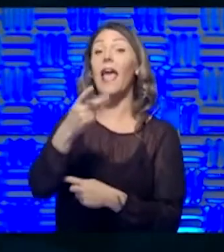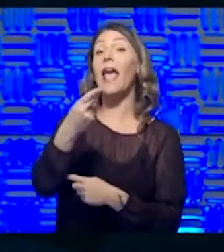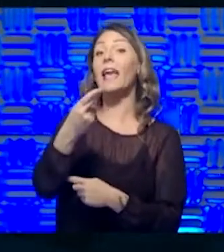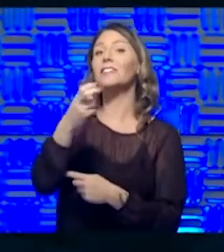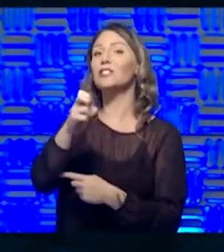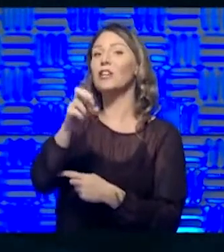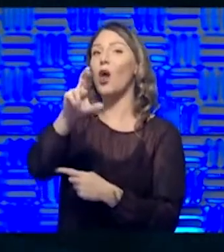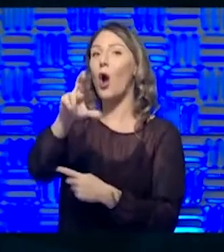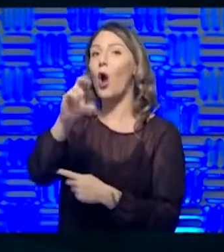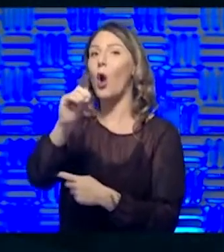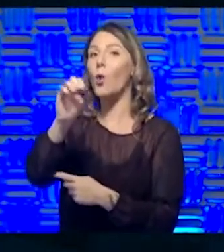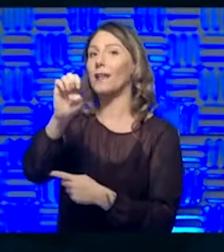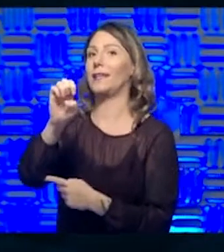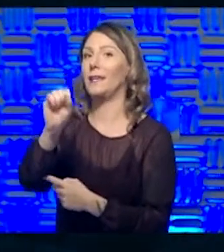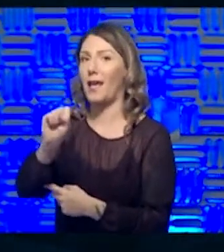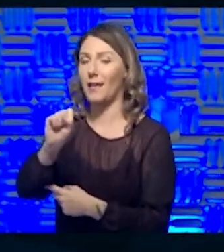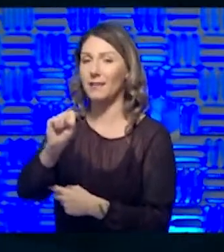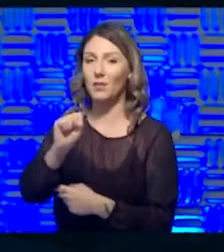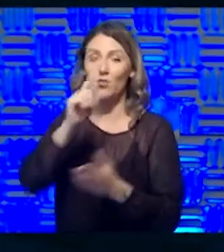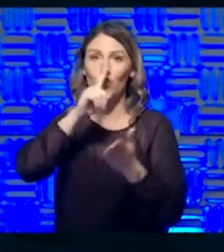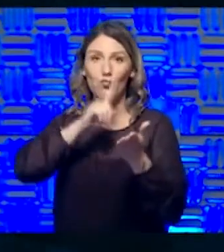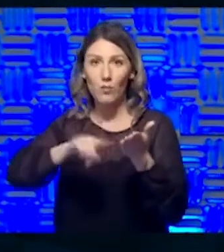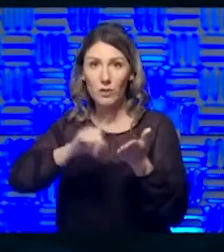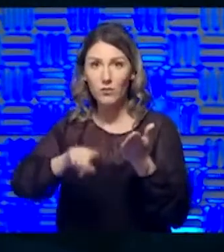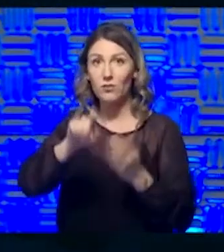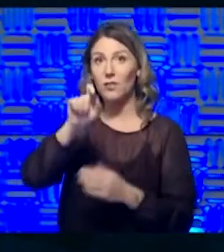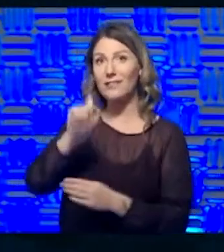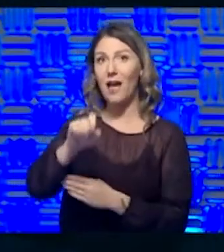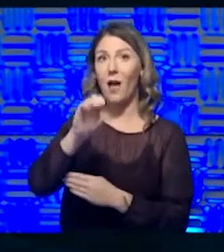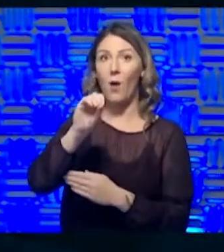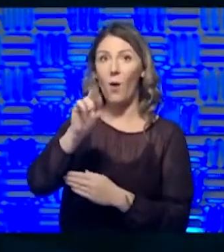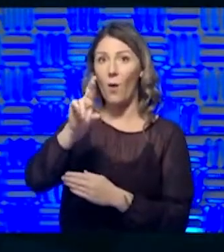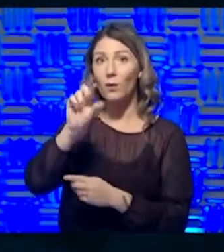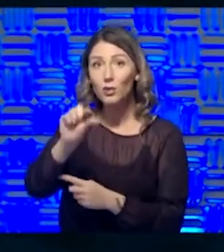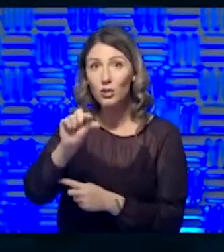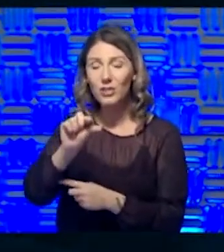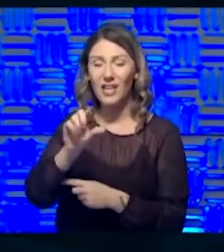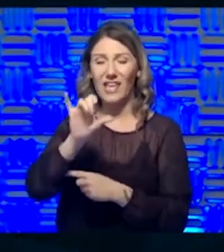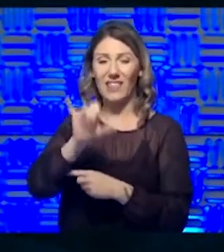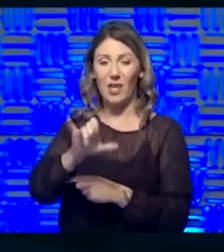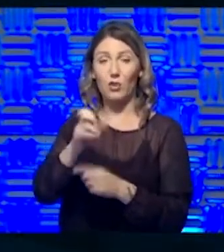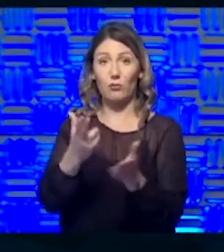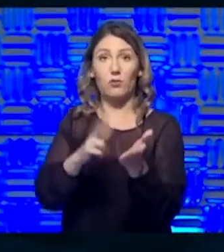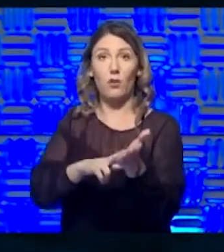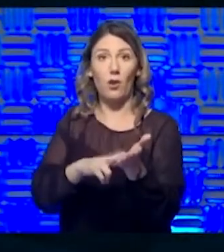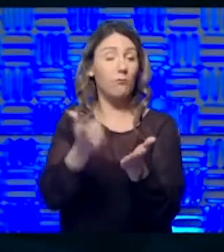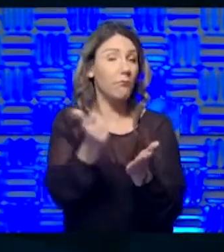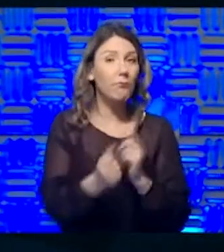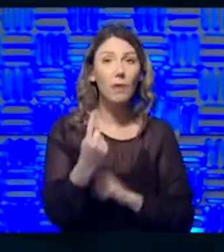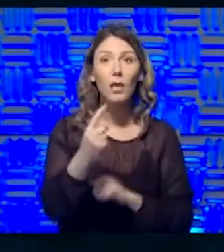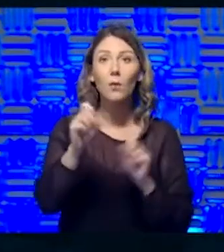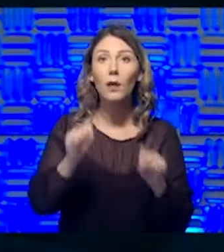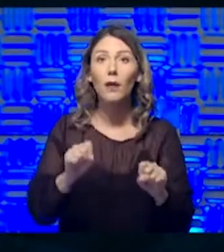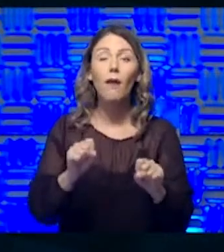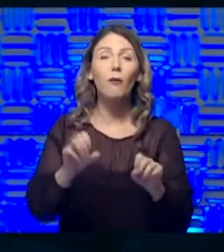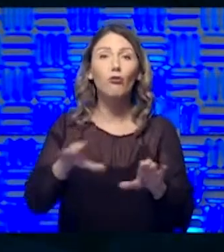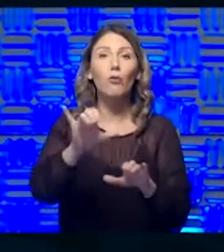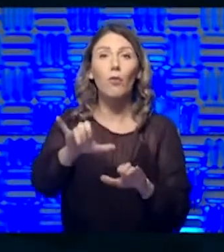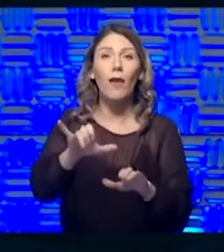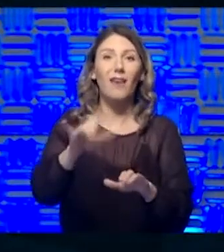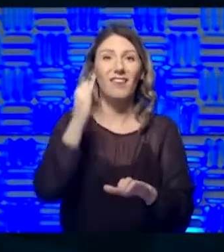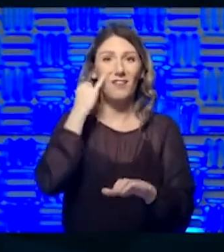H-E-R-O-E-S, research.org. And heroesresearch.org, you just log on. Anybody can do that. That's a healthcare